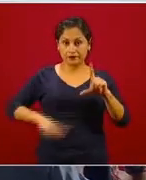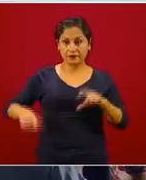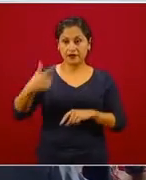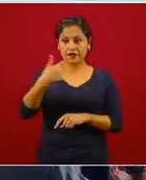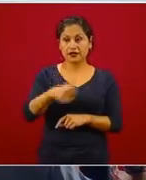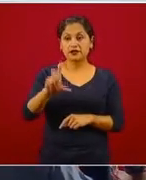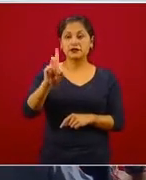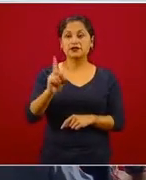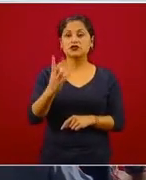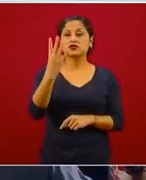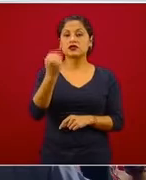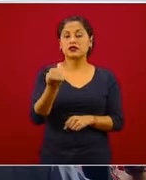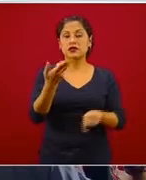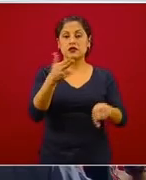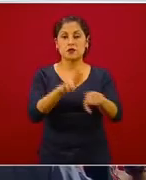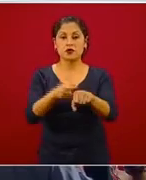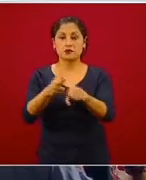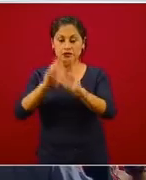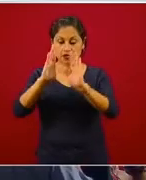For occupancy rates, we have